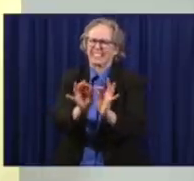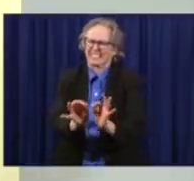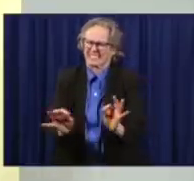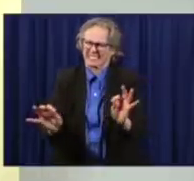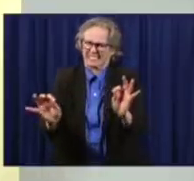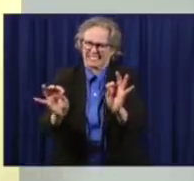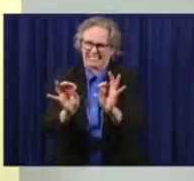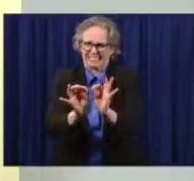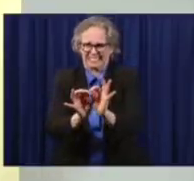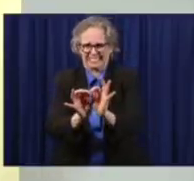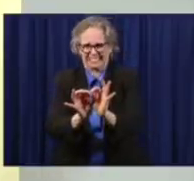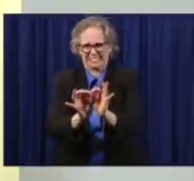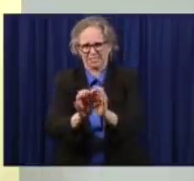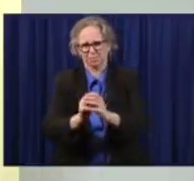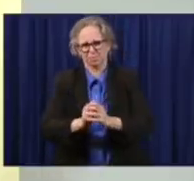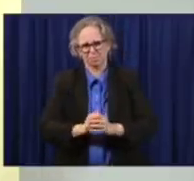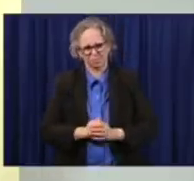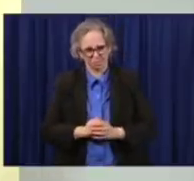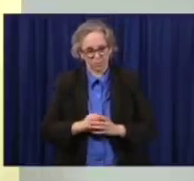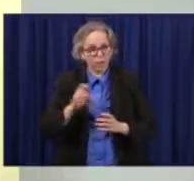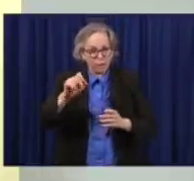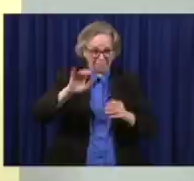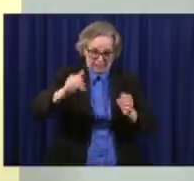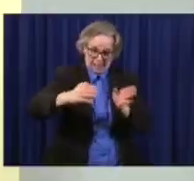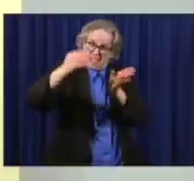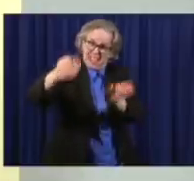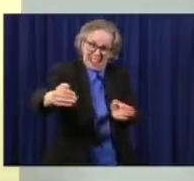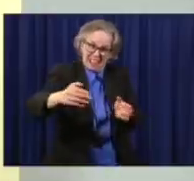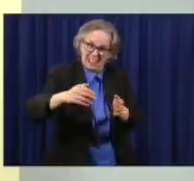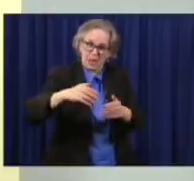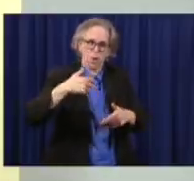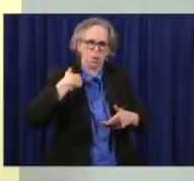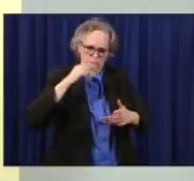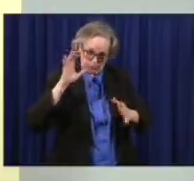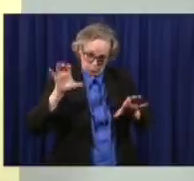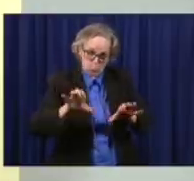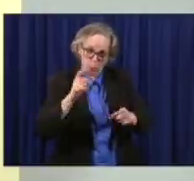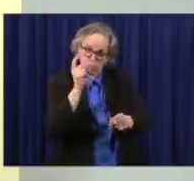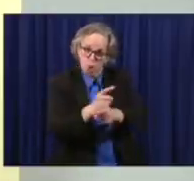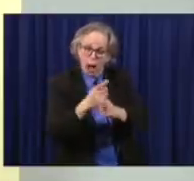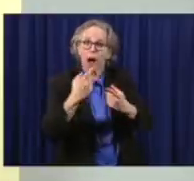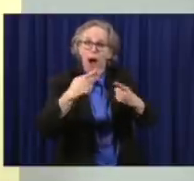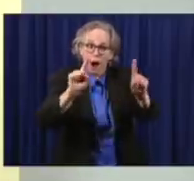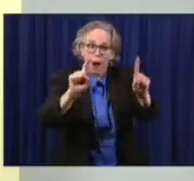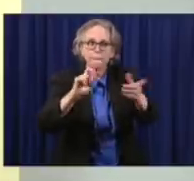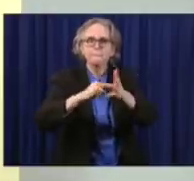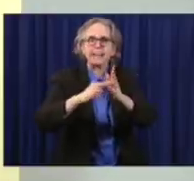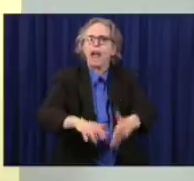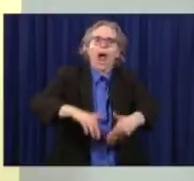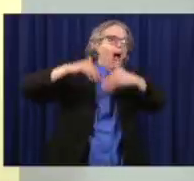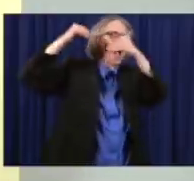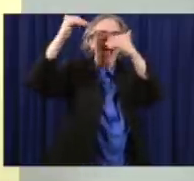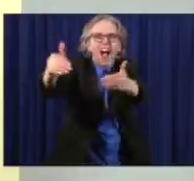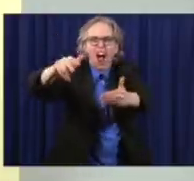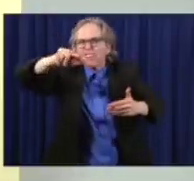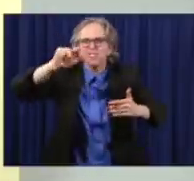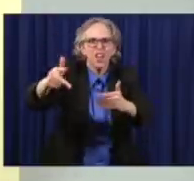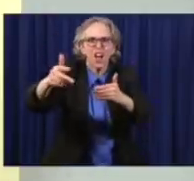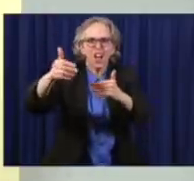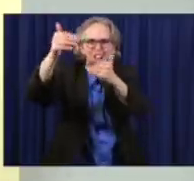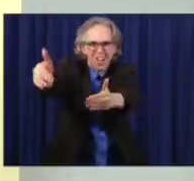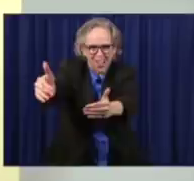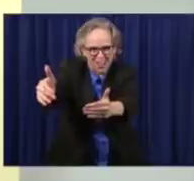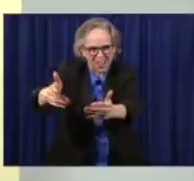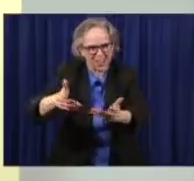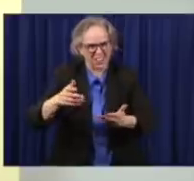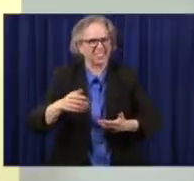do phase one correctly so that we can move on to these other issues. And I do want to